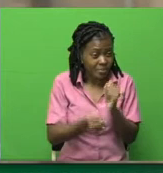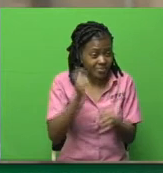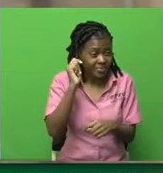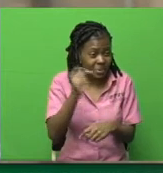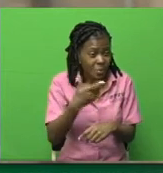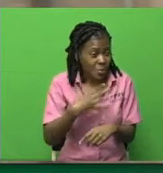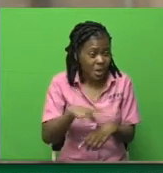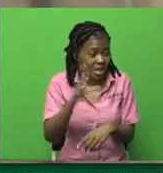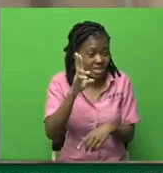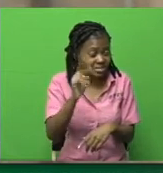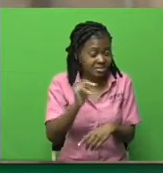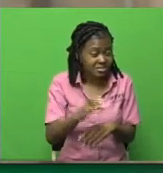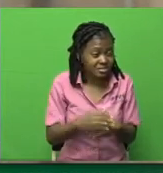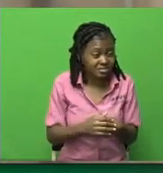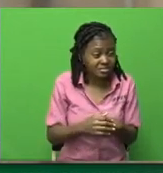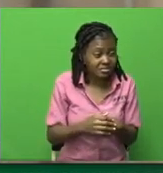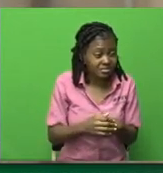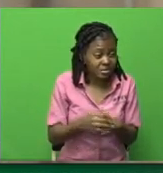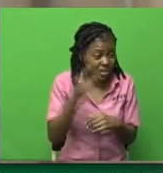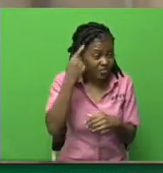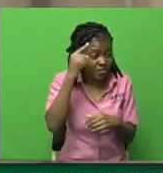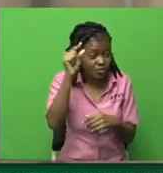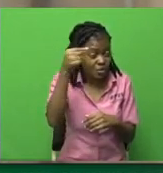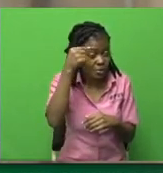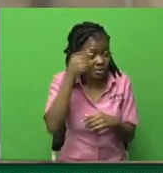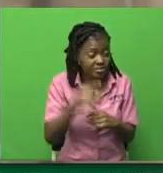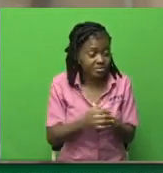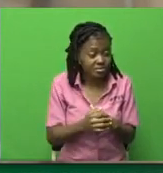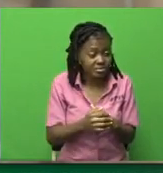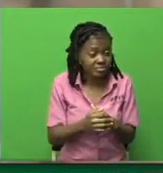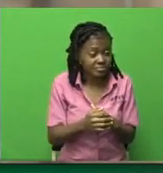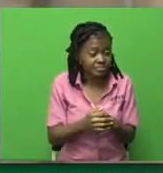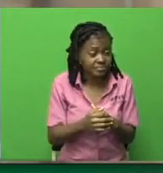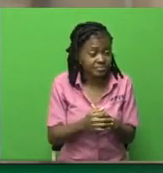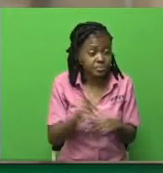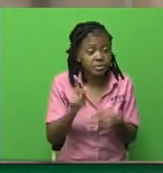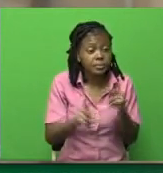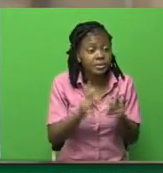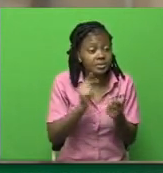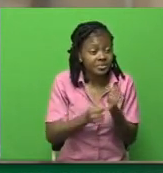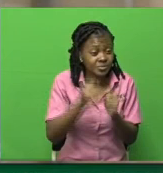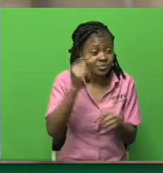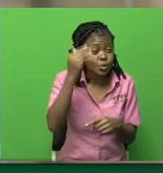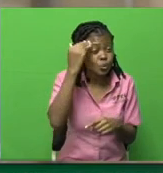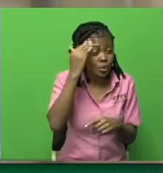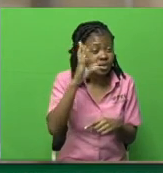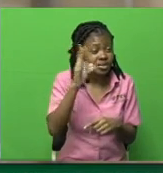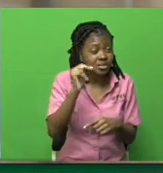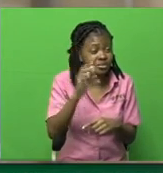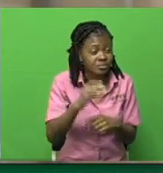UNC sorry to govern them people of this country know them